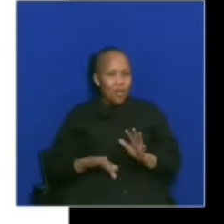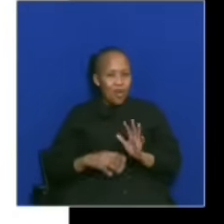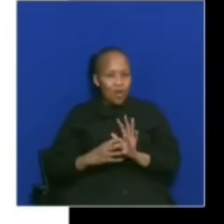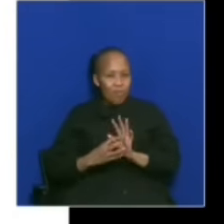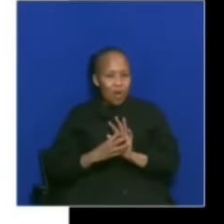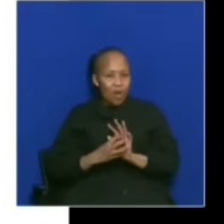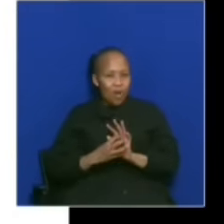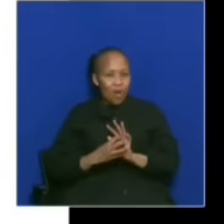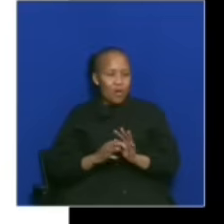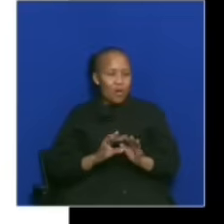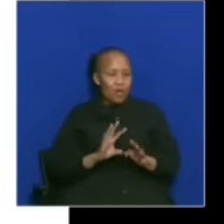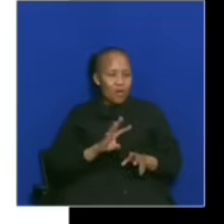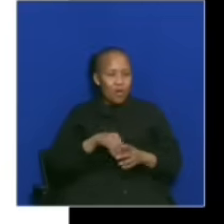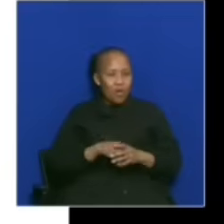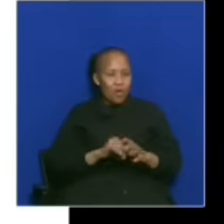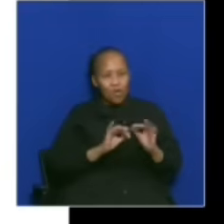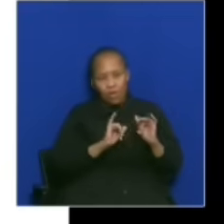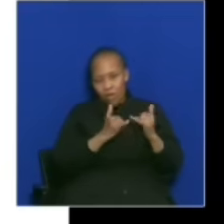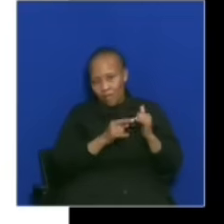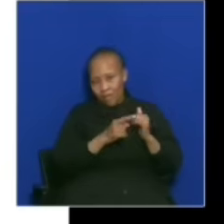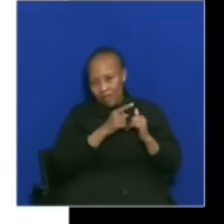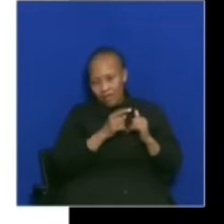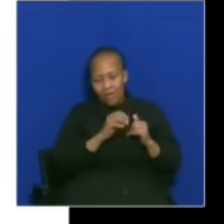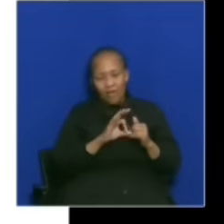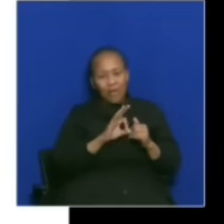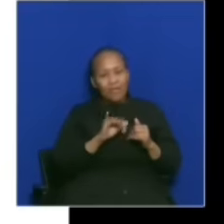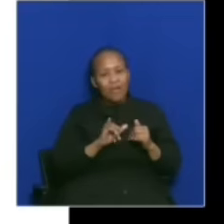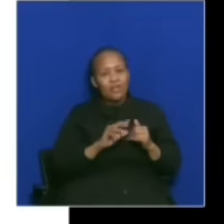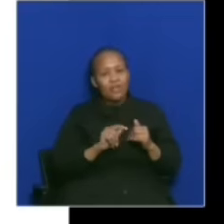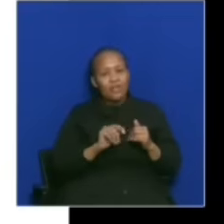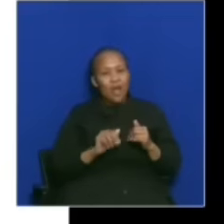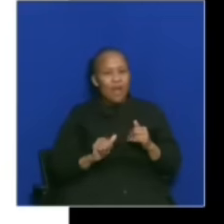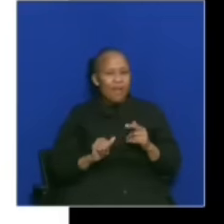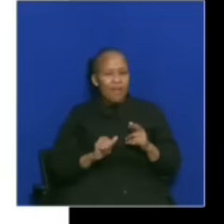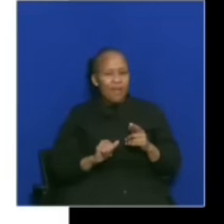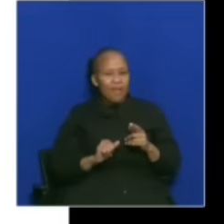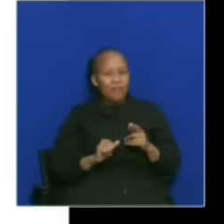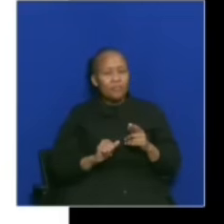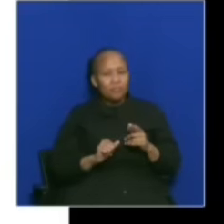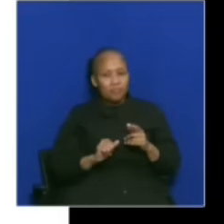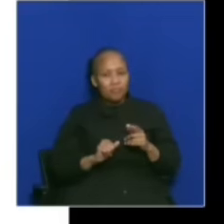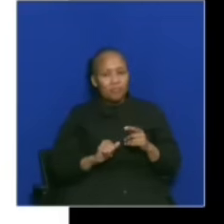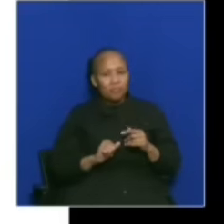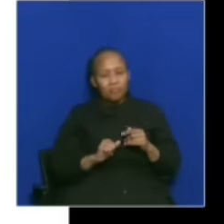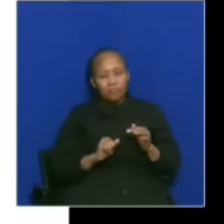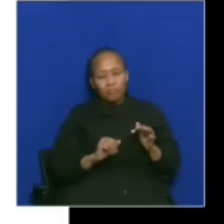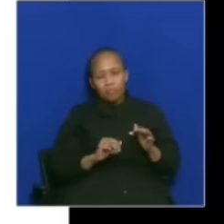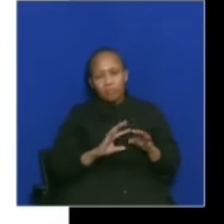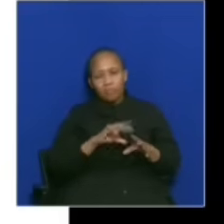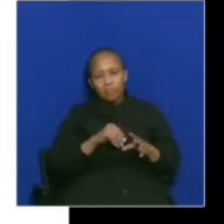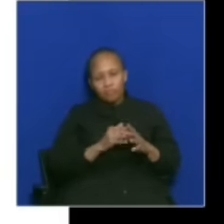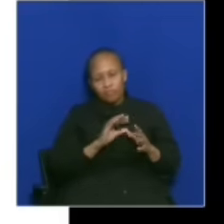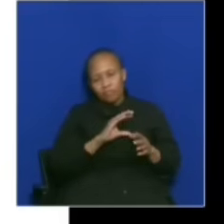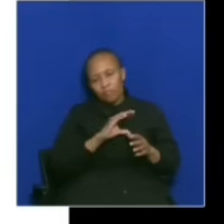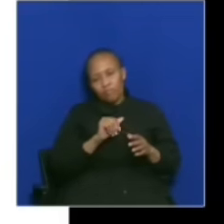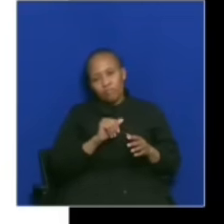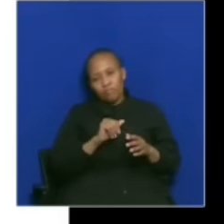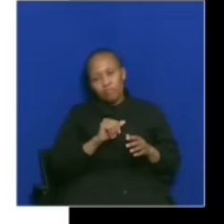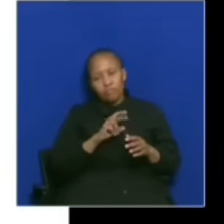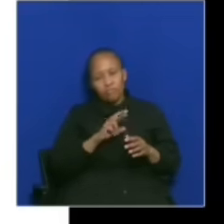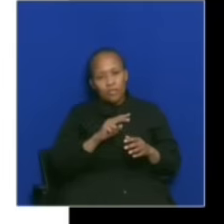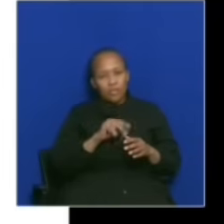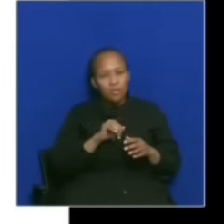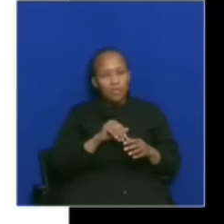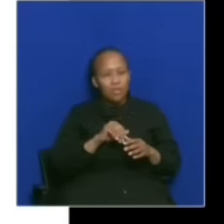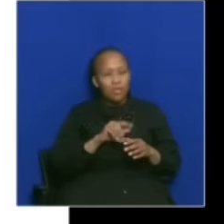member of the FITA, I think that's the Free Trade Association of